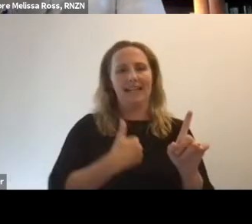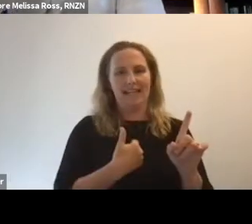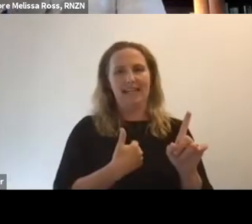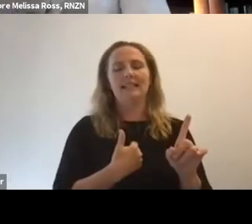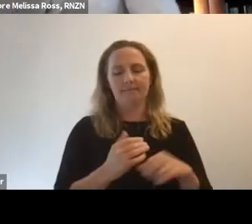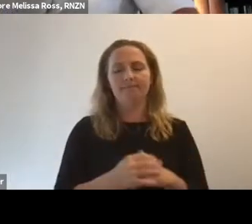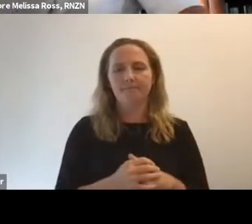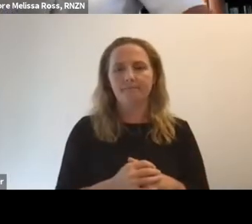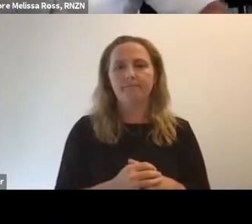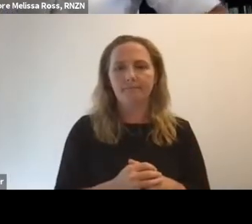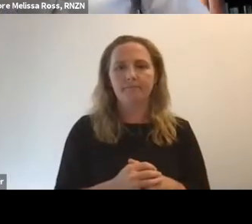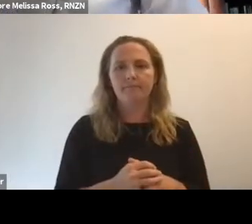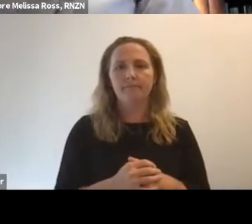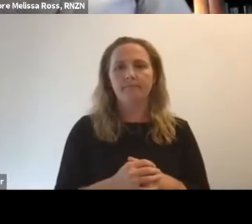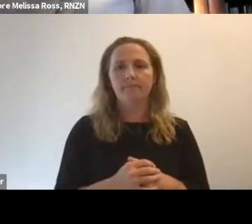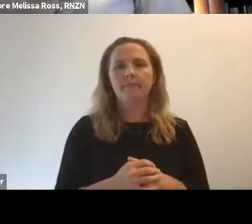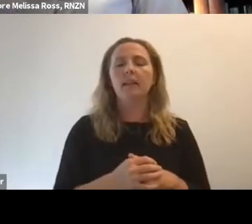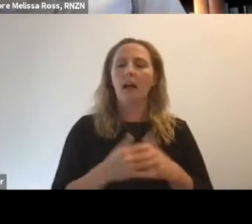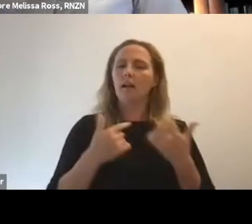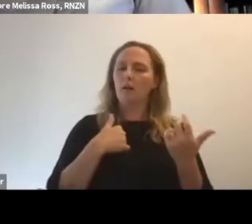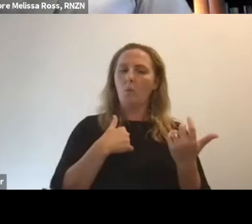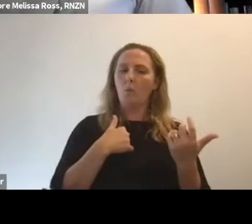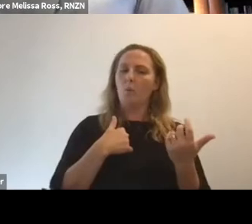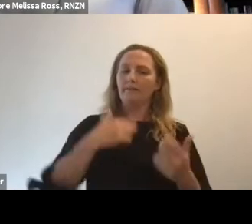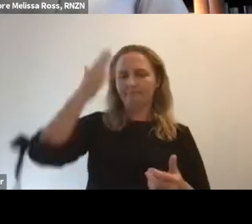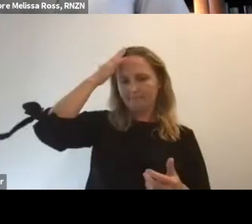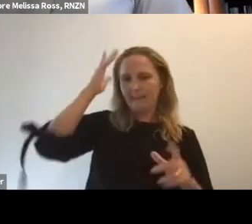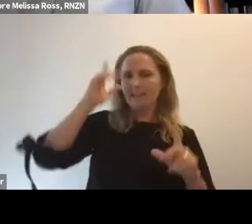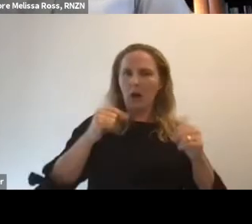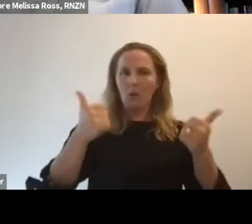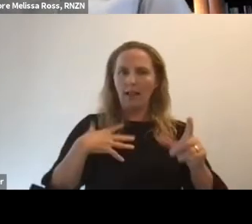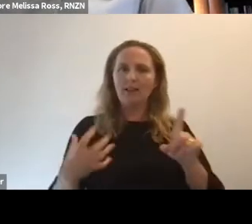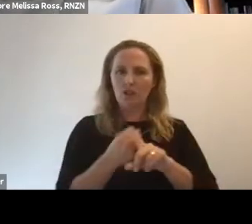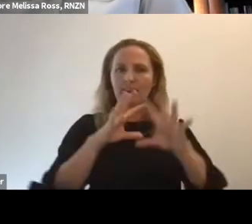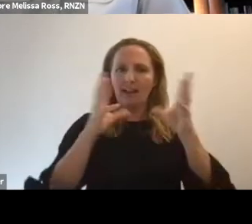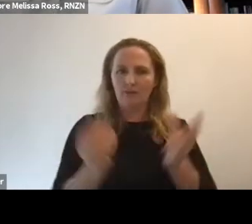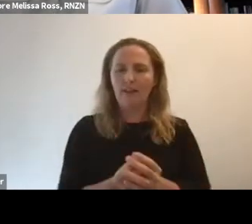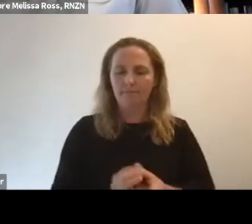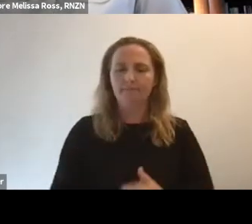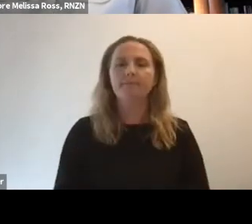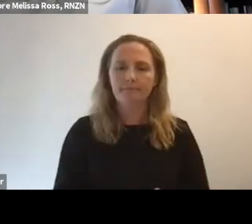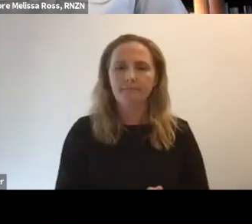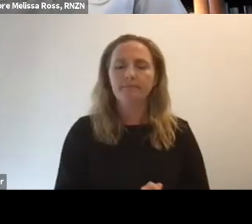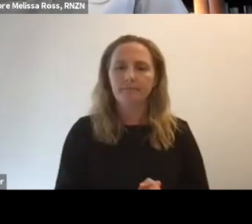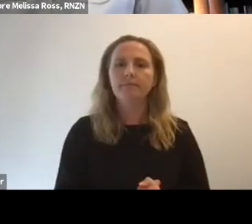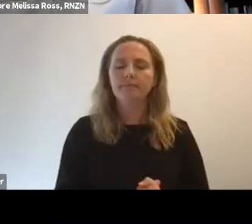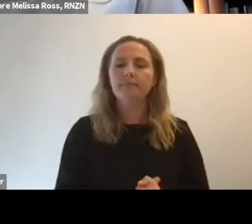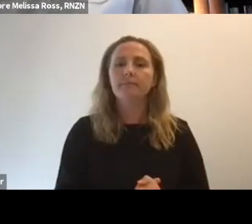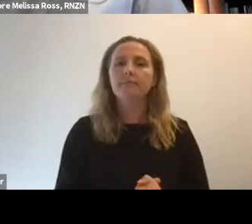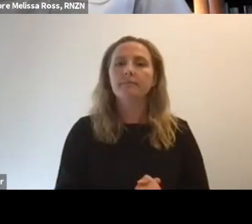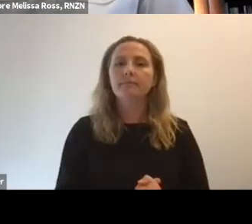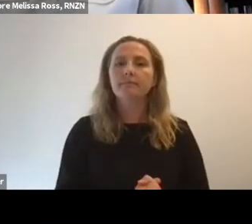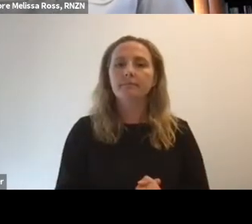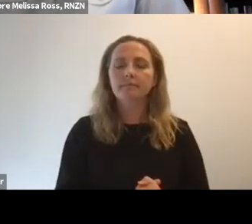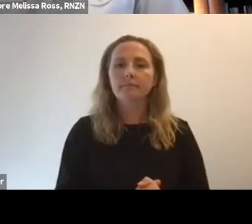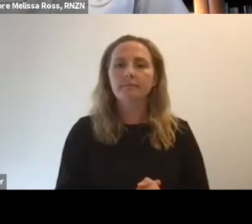two male champions with us today. You mentioned there were 11 women directors when the